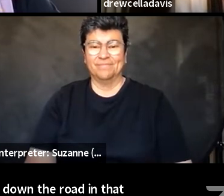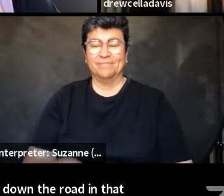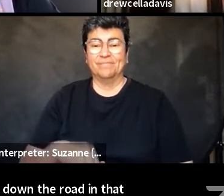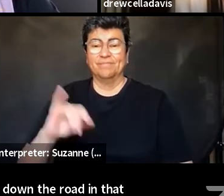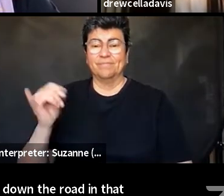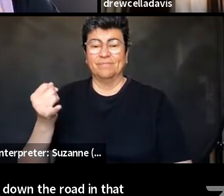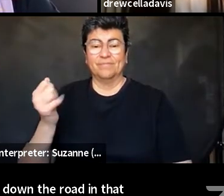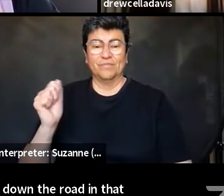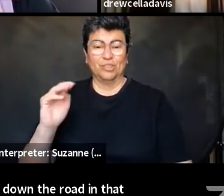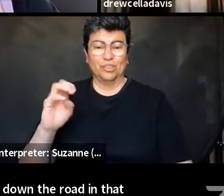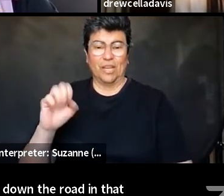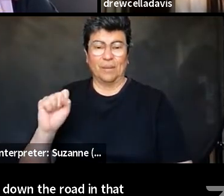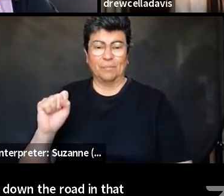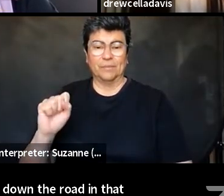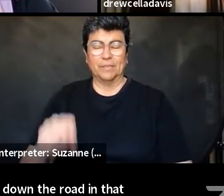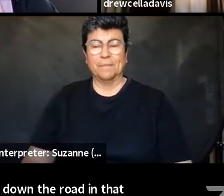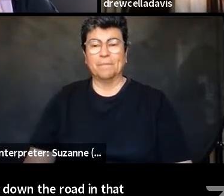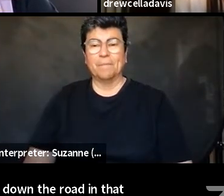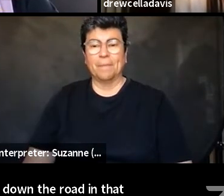I,